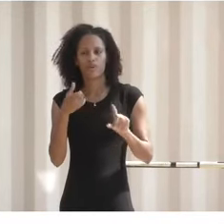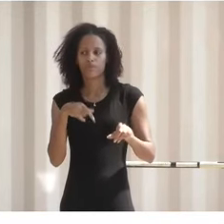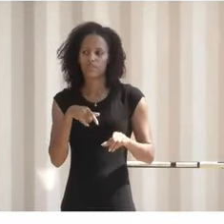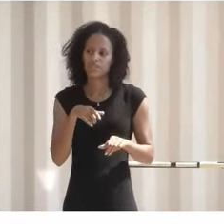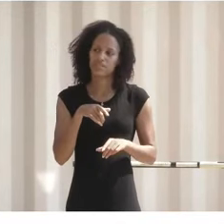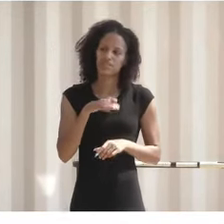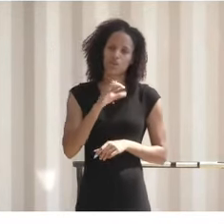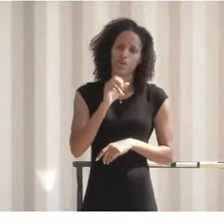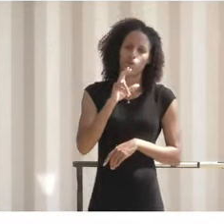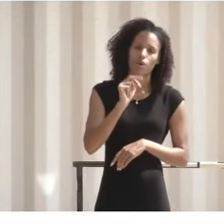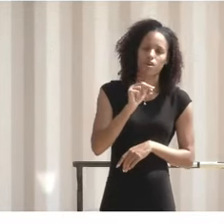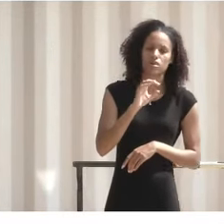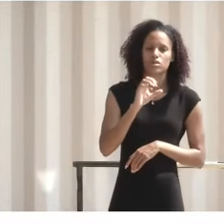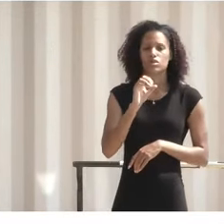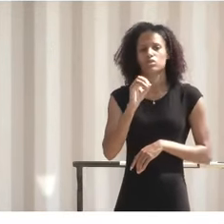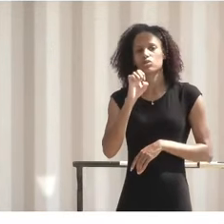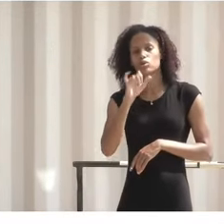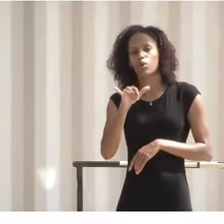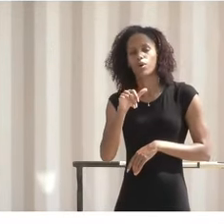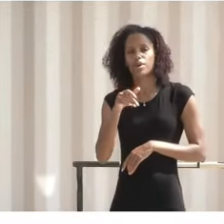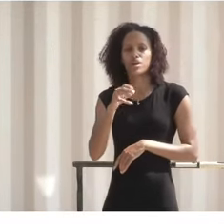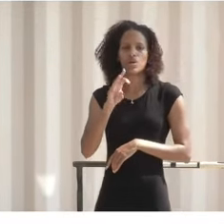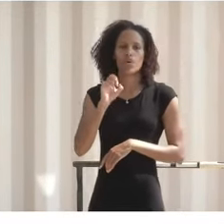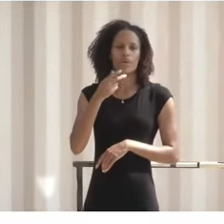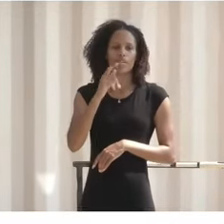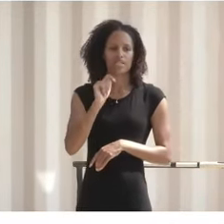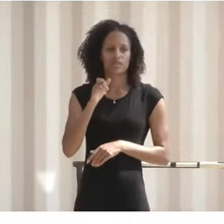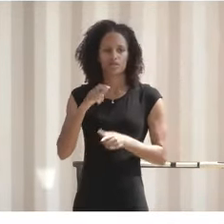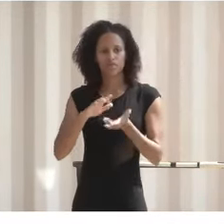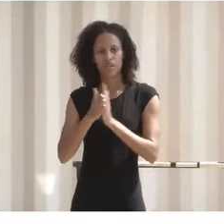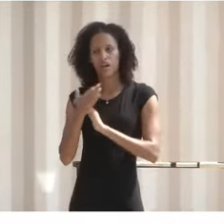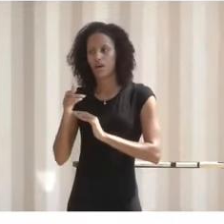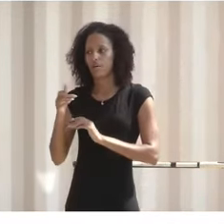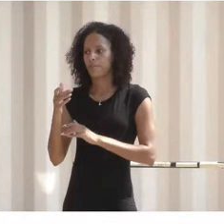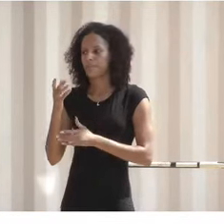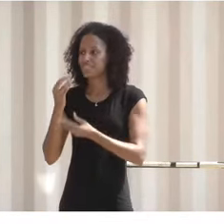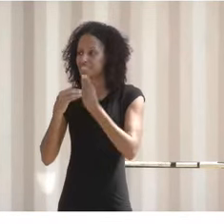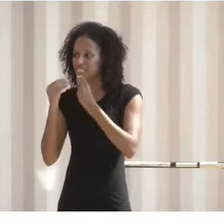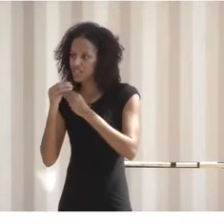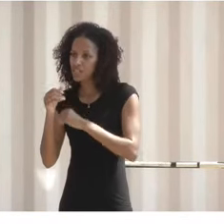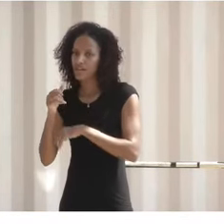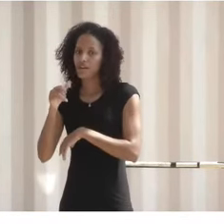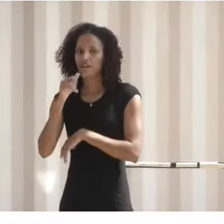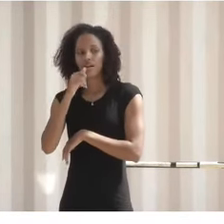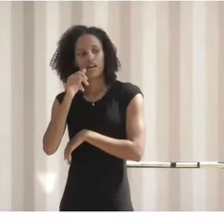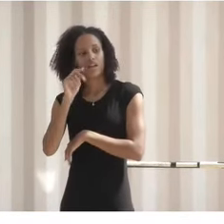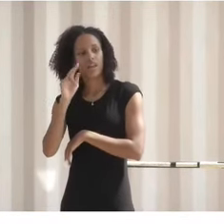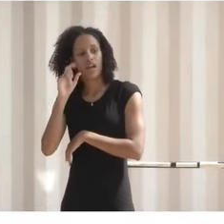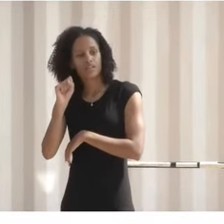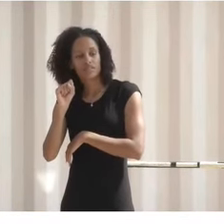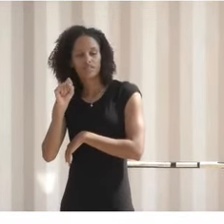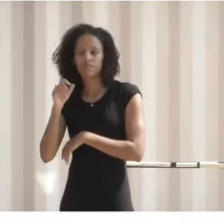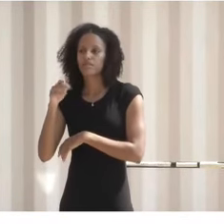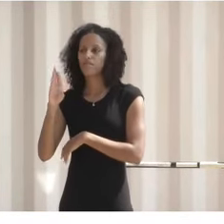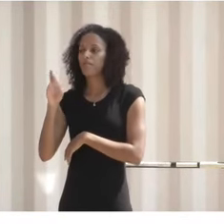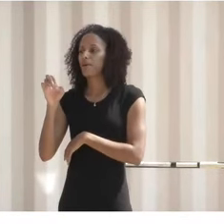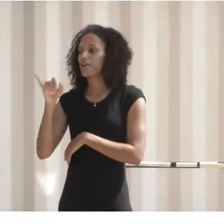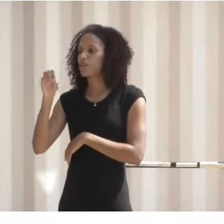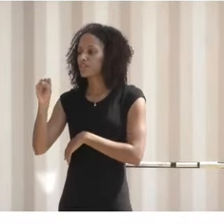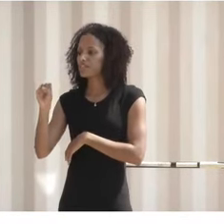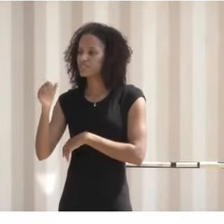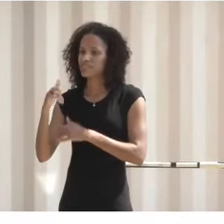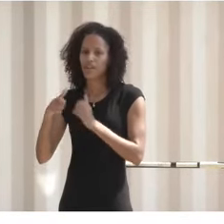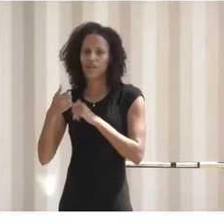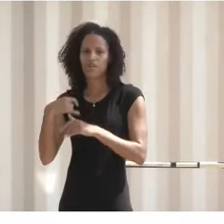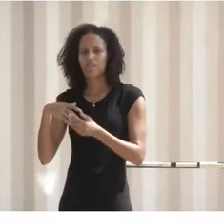corn, soy, and wheat to edible landscapes with nuts and berries. How is this transition going to